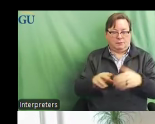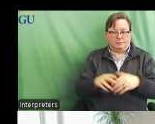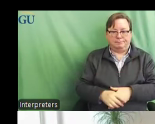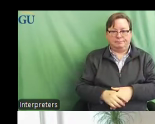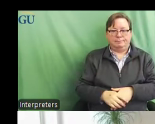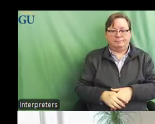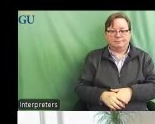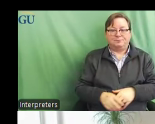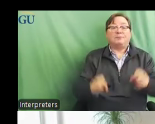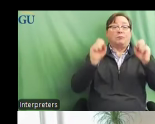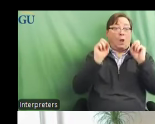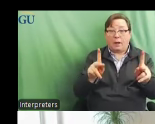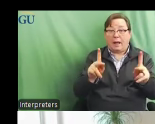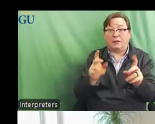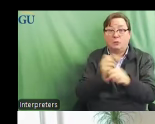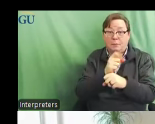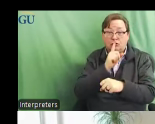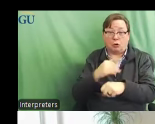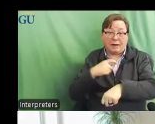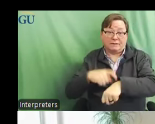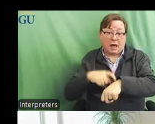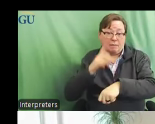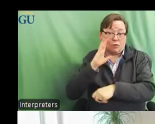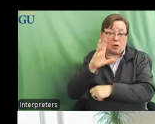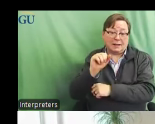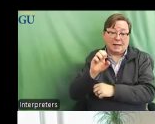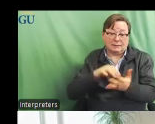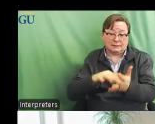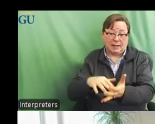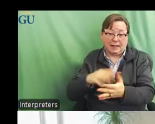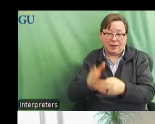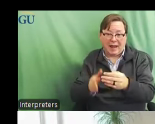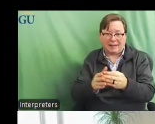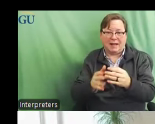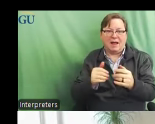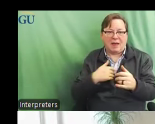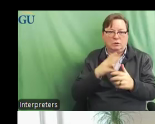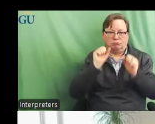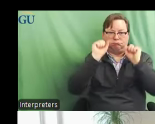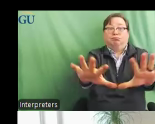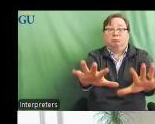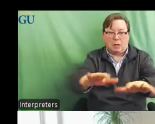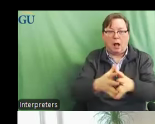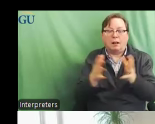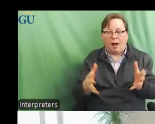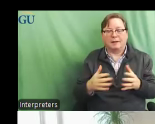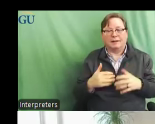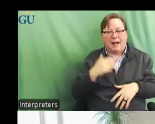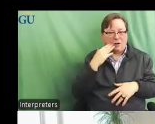Okay, so to make sure that we have time for the case study at the end, that was a lot and I went very quickly,